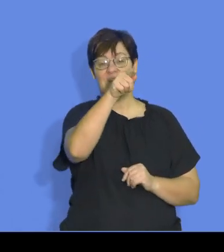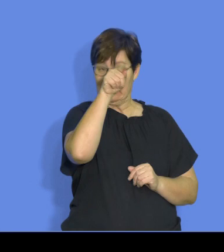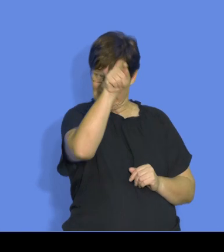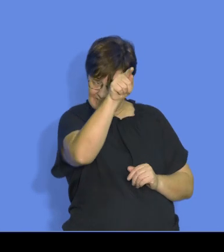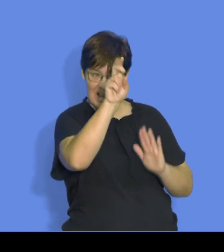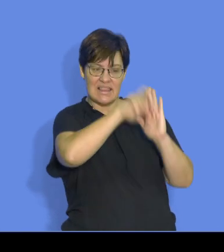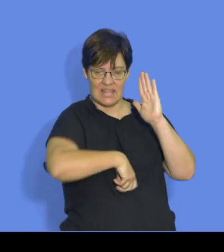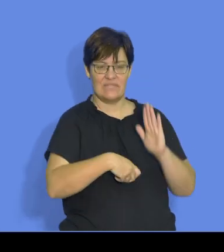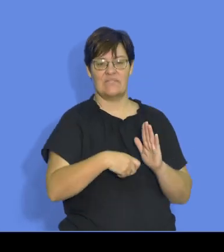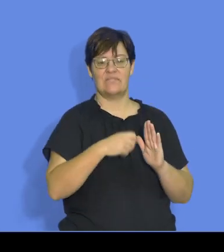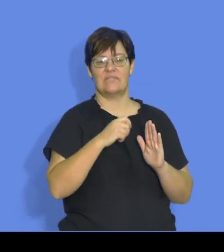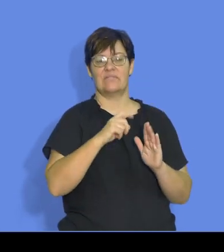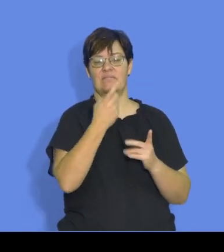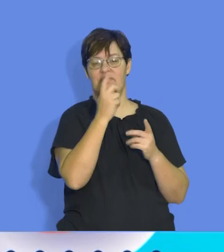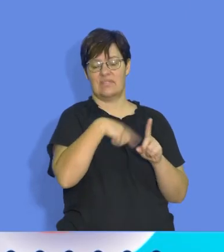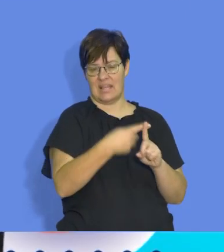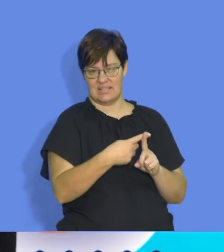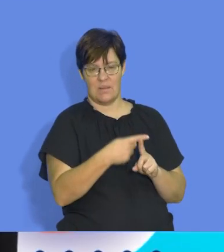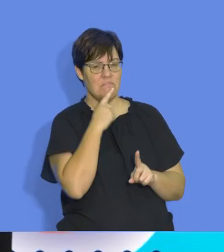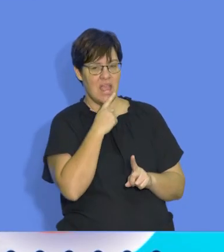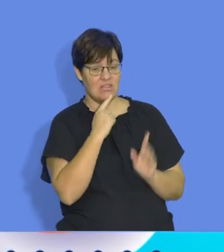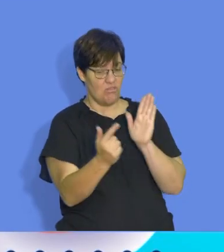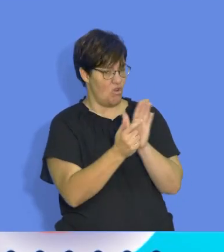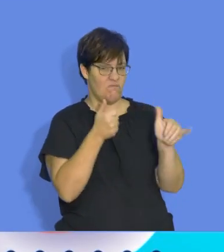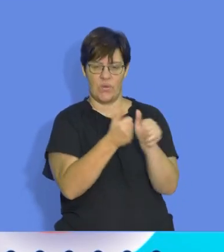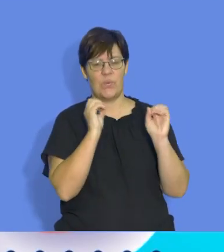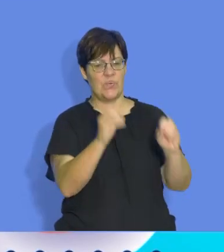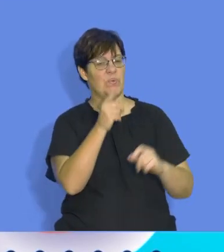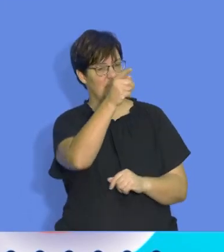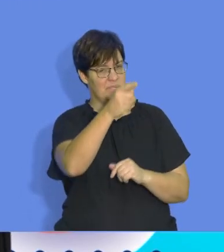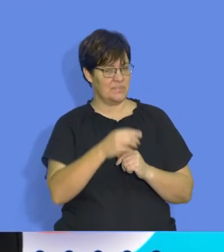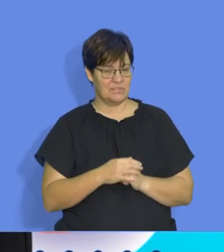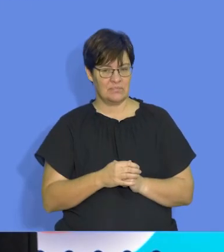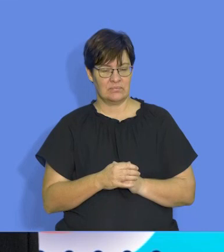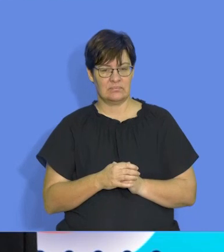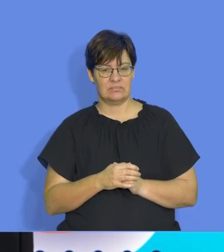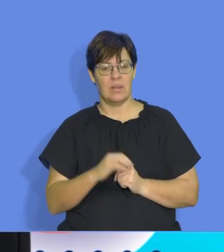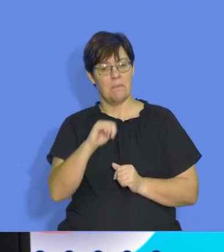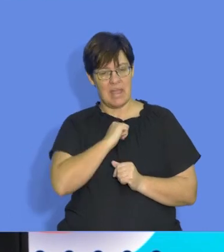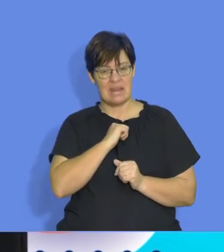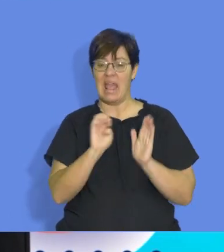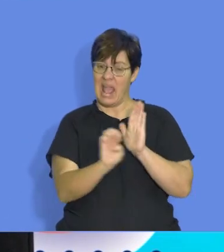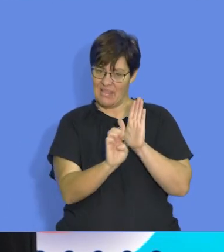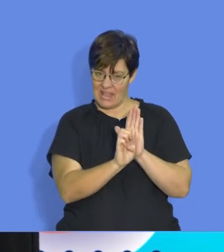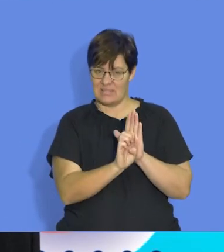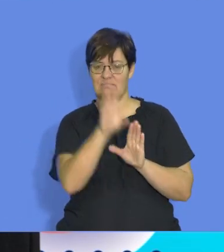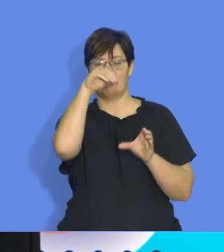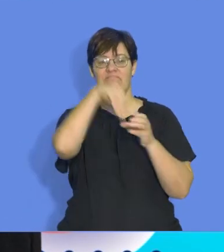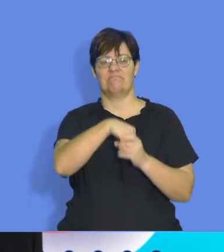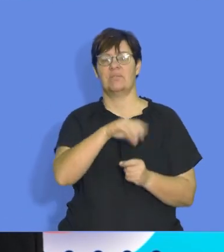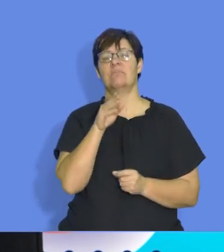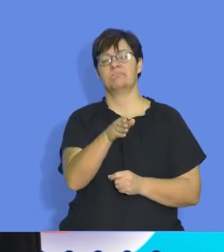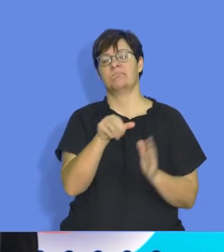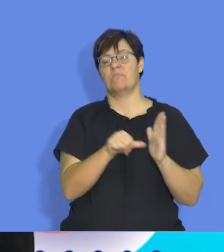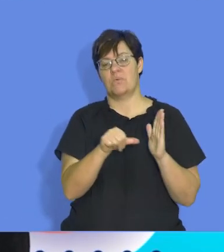unethical, and this is an unethical practice. So yes, you can see the ethics component coming into our accounting